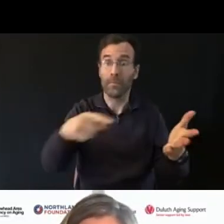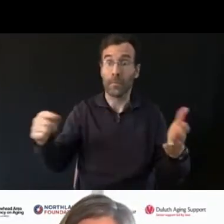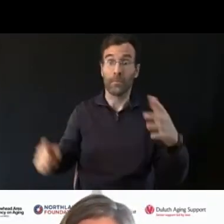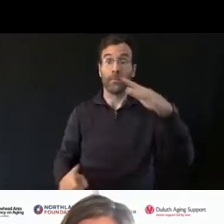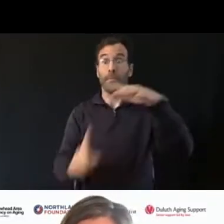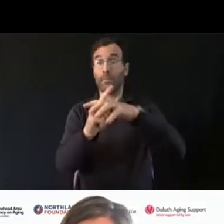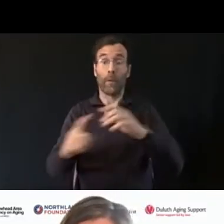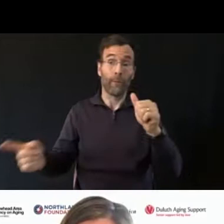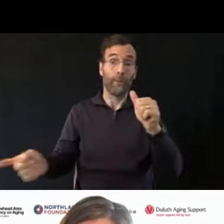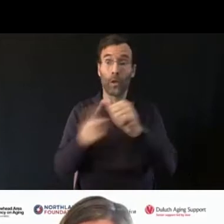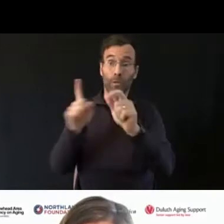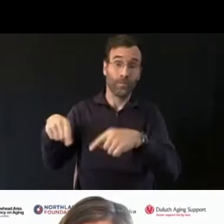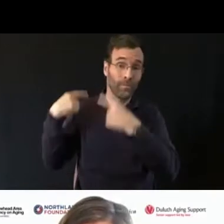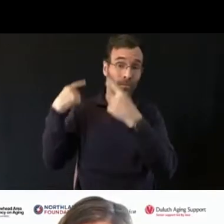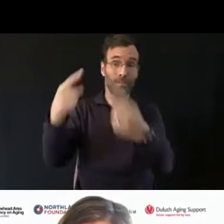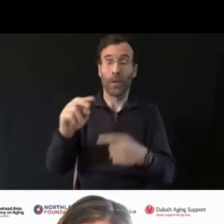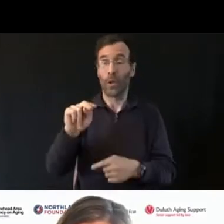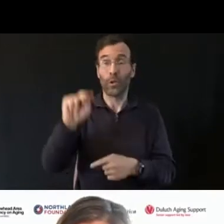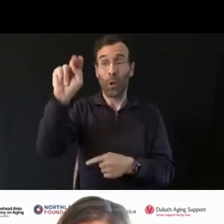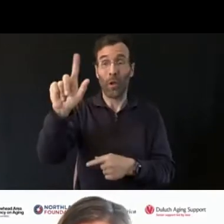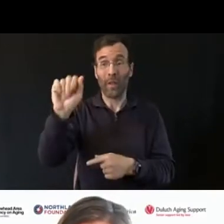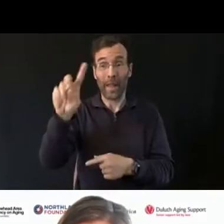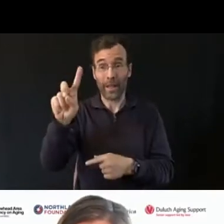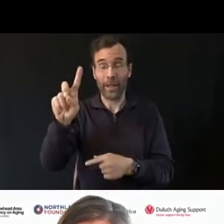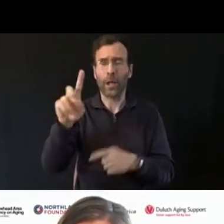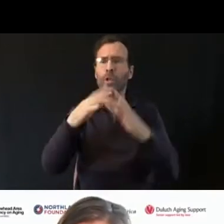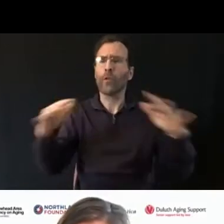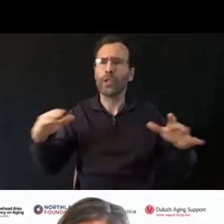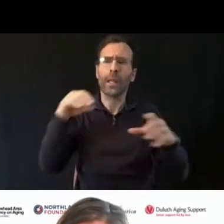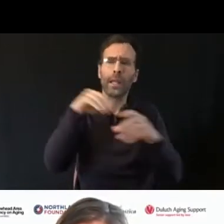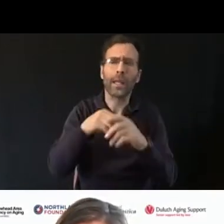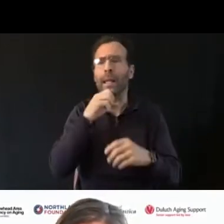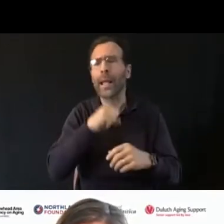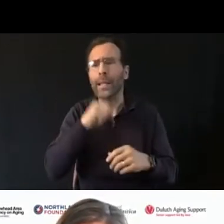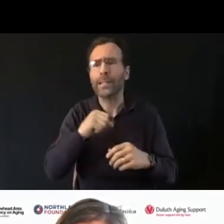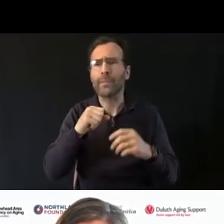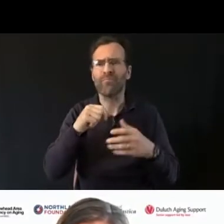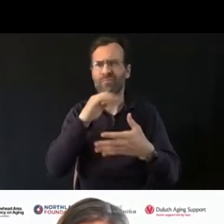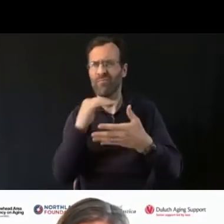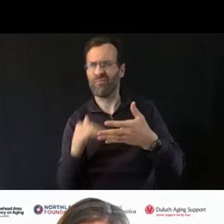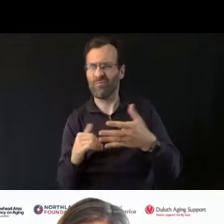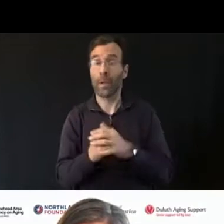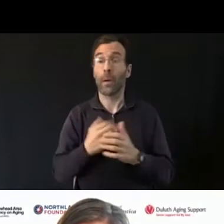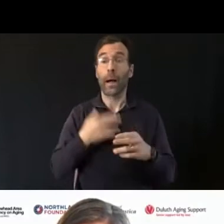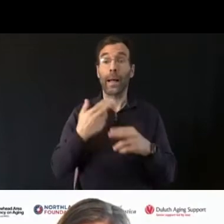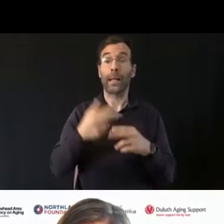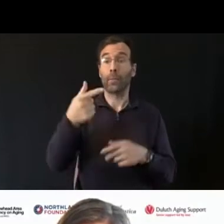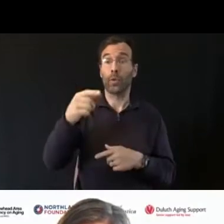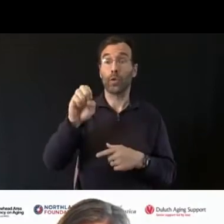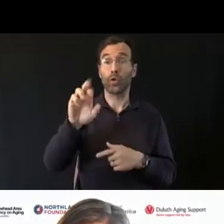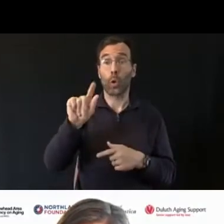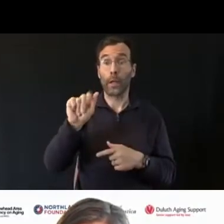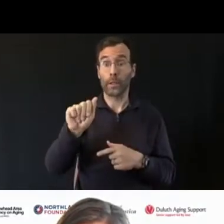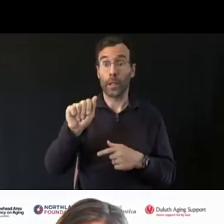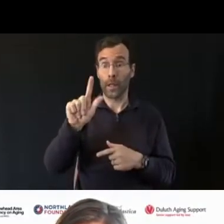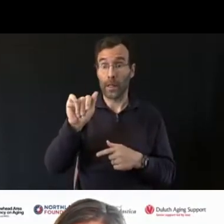ever Northland Diversity and Aging series. My name is Georgia Lane. I am with the Arrowhead Area Agency